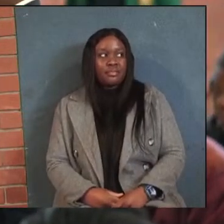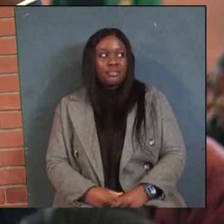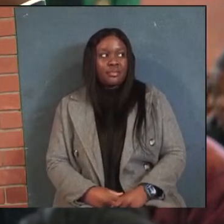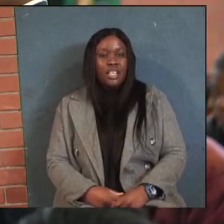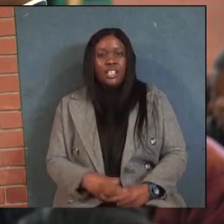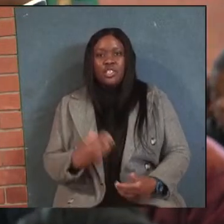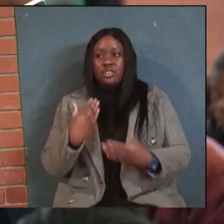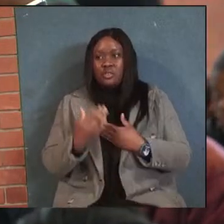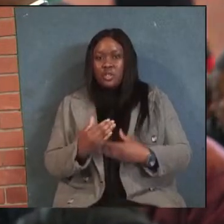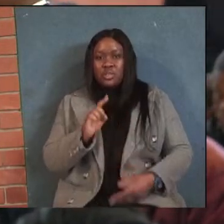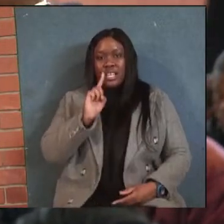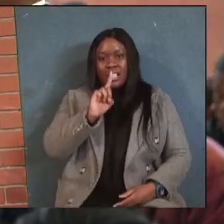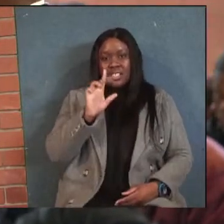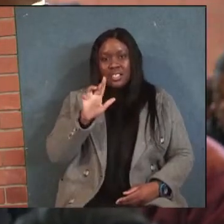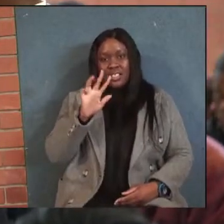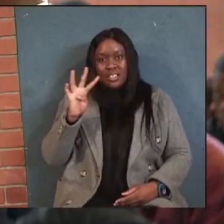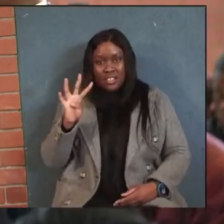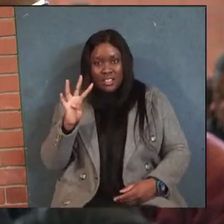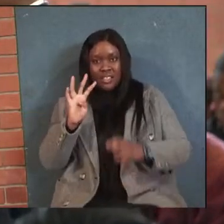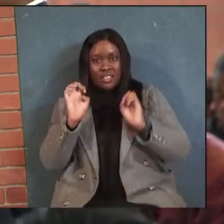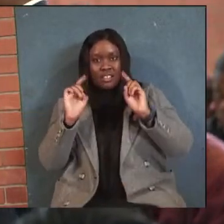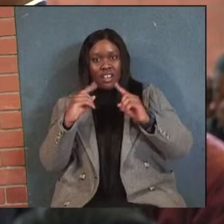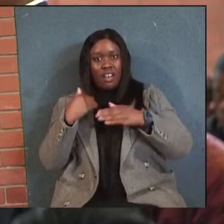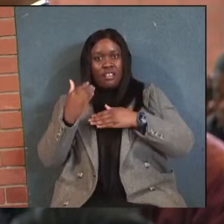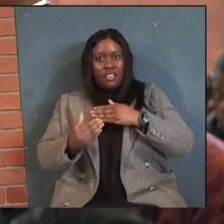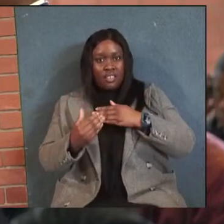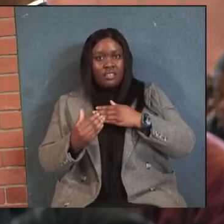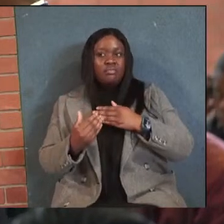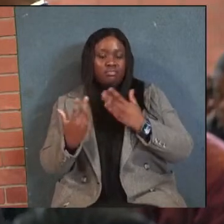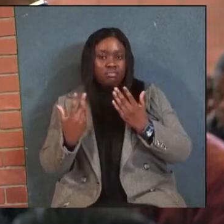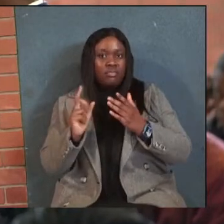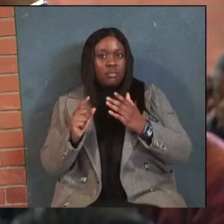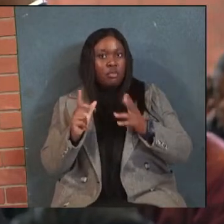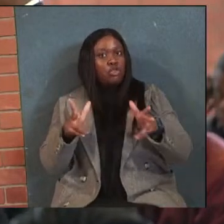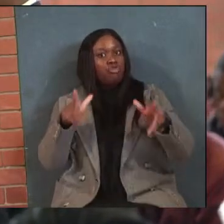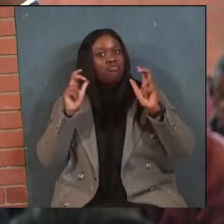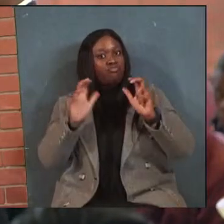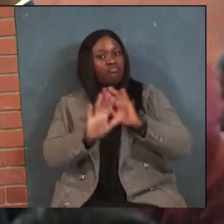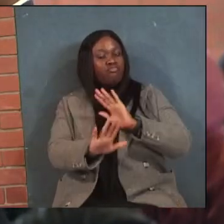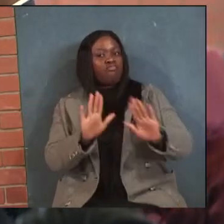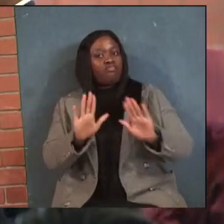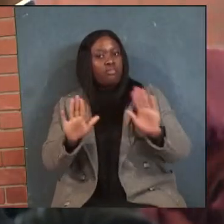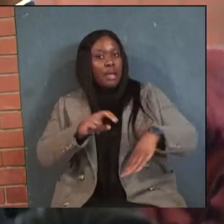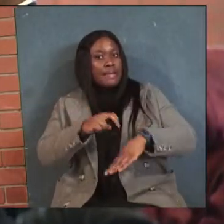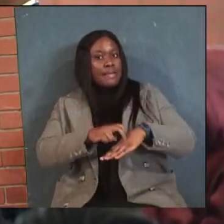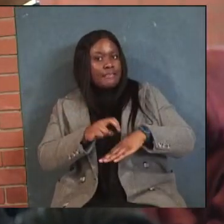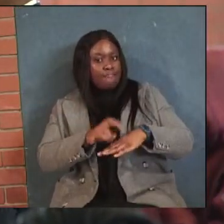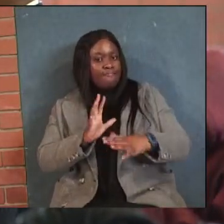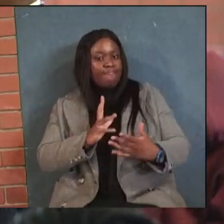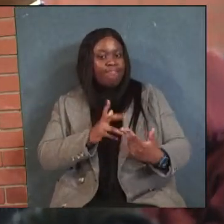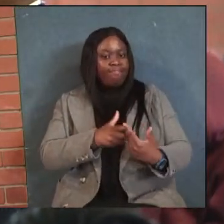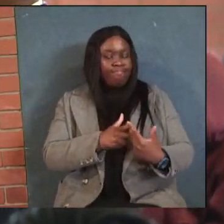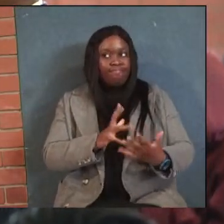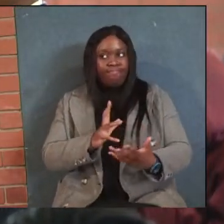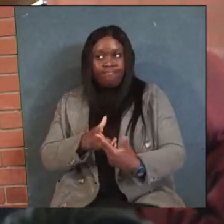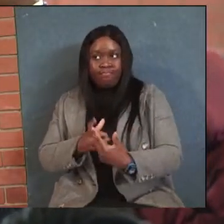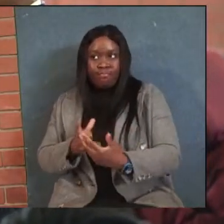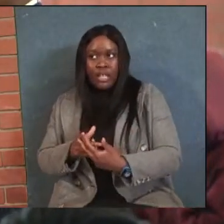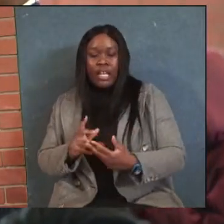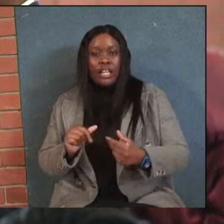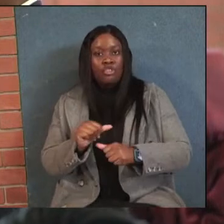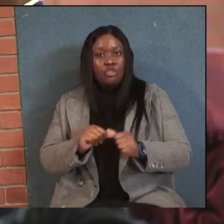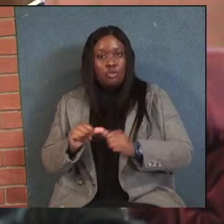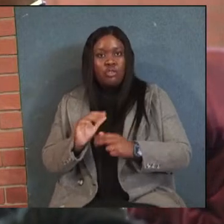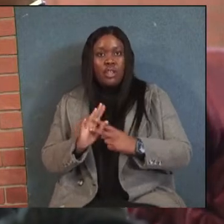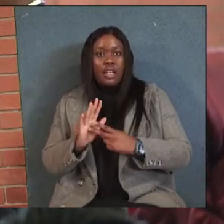Post-1994 education was called on to address and respond to the needs of all citizens and to the social and economic development